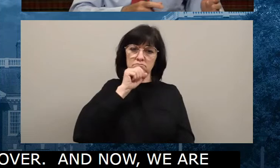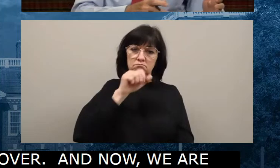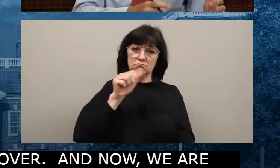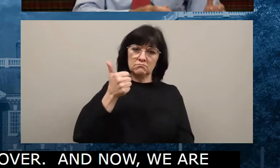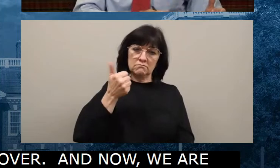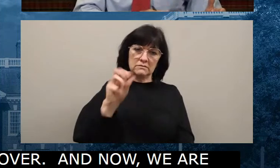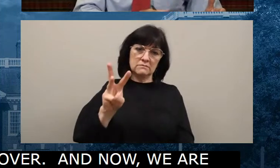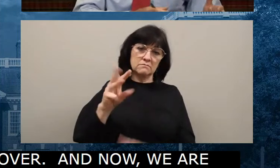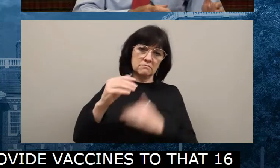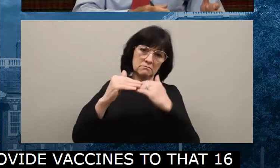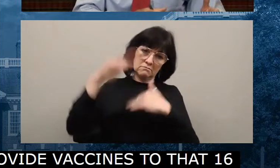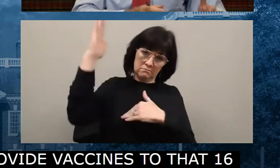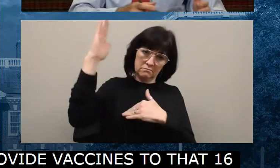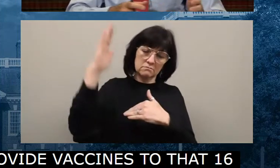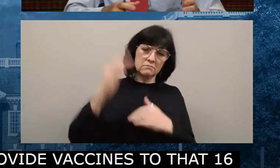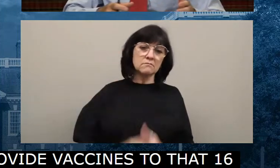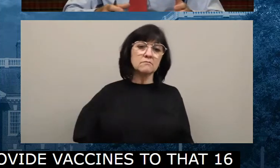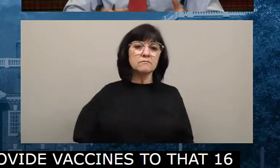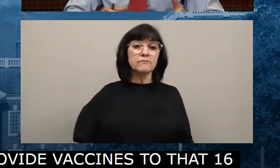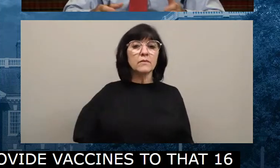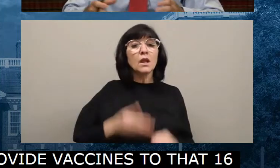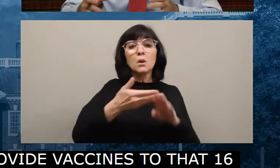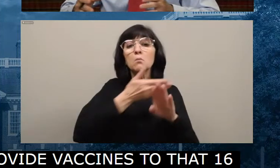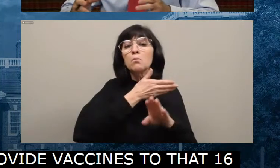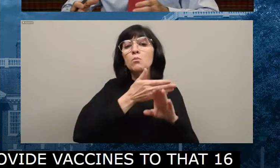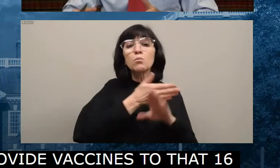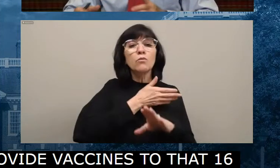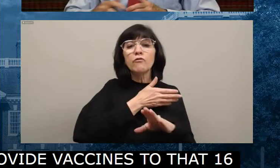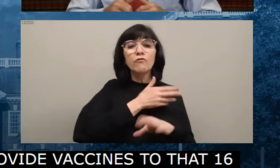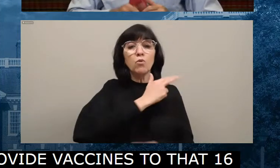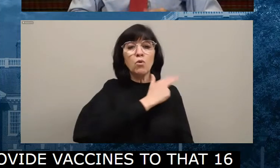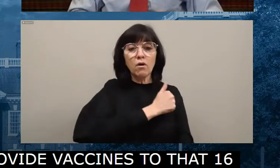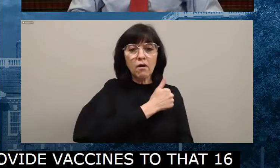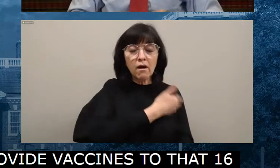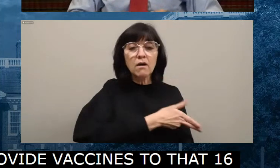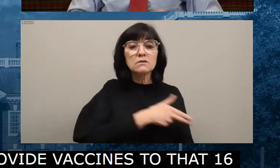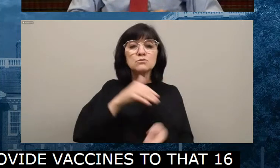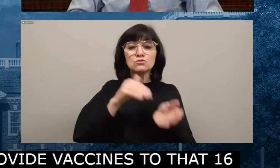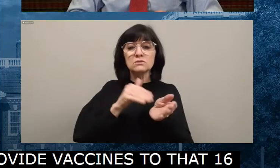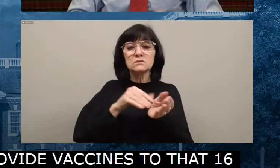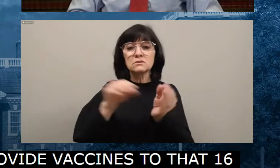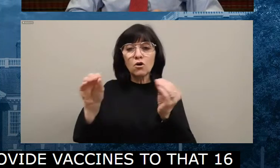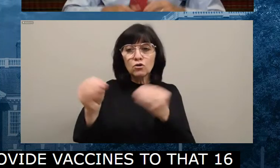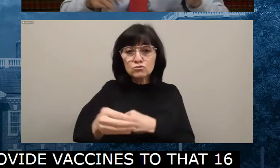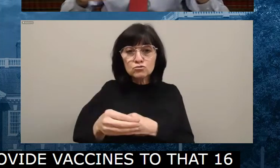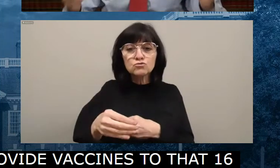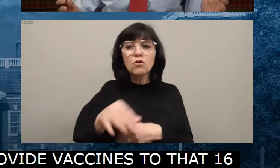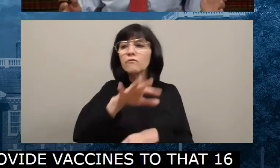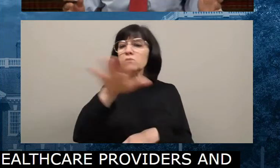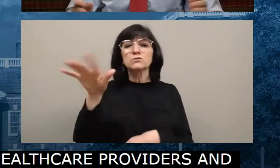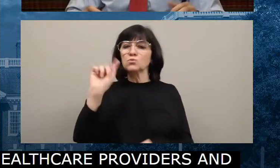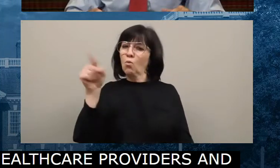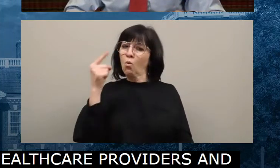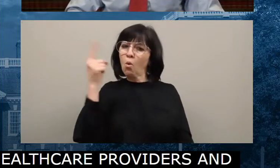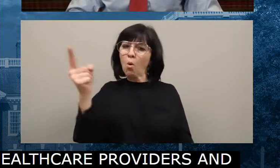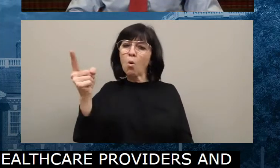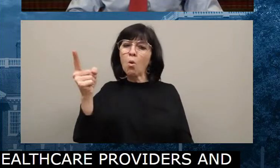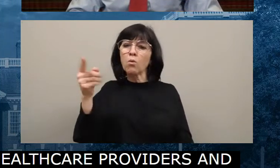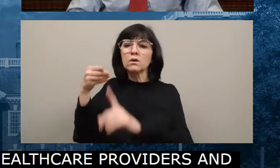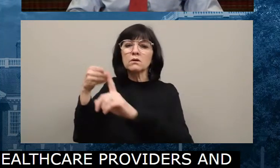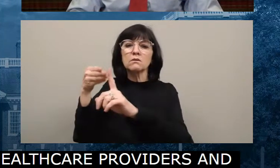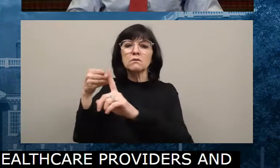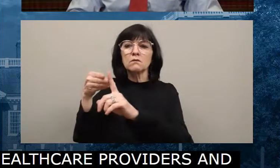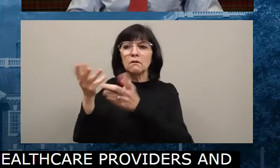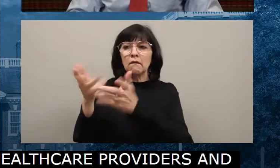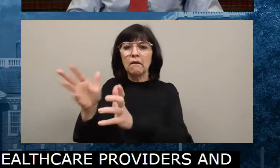Previously, healthcare providers, physicians, and hospitals were doing Delawareans with pre-existing conditions. Now we're opening it up